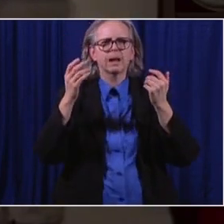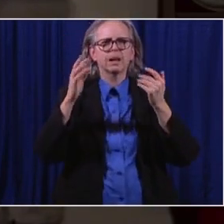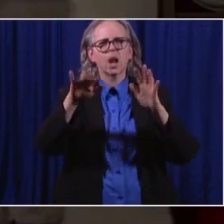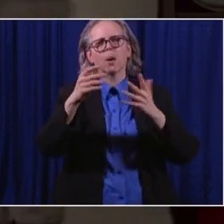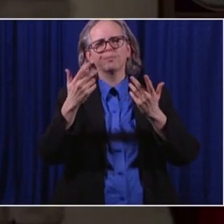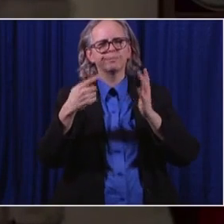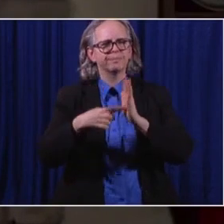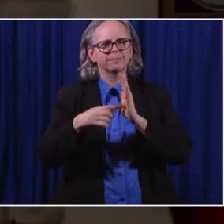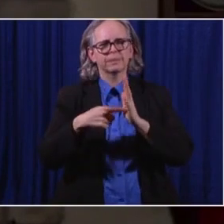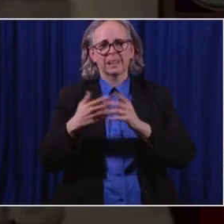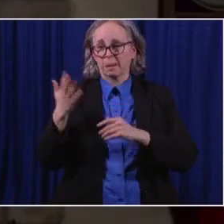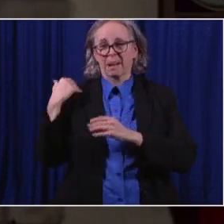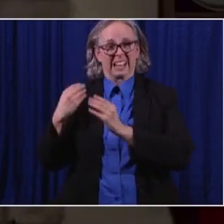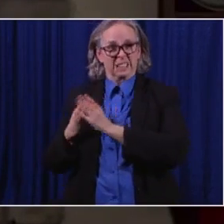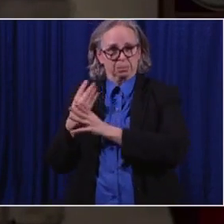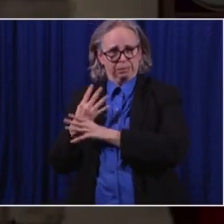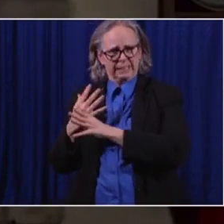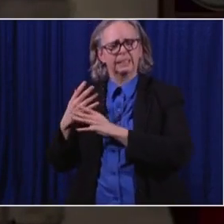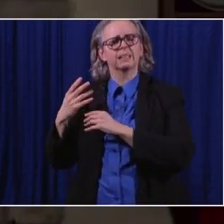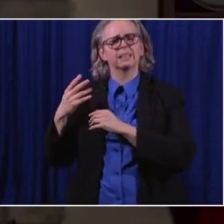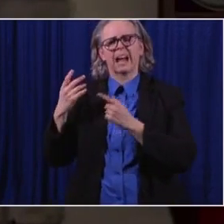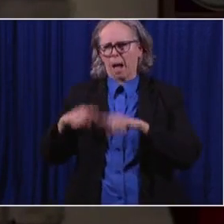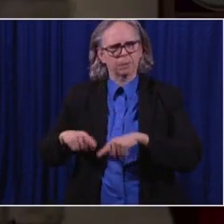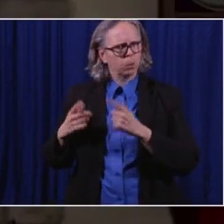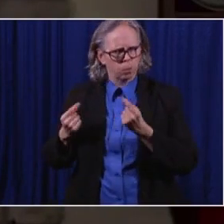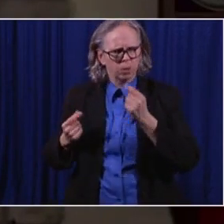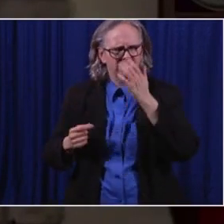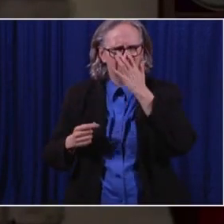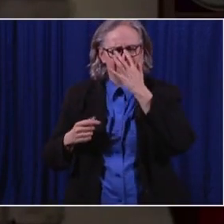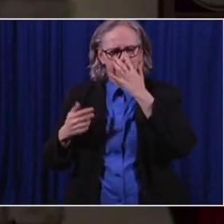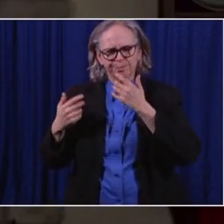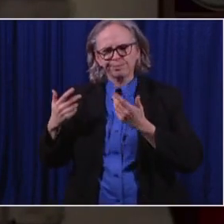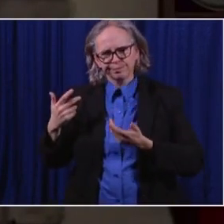went to a essential business